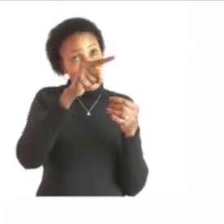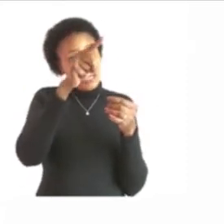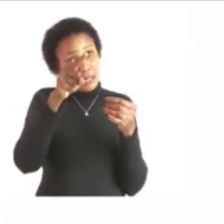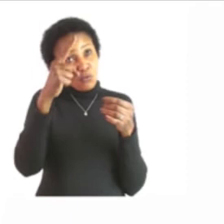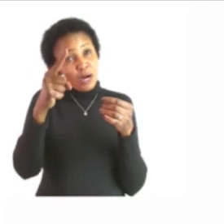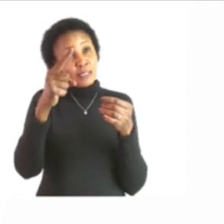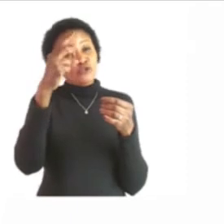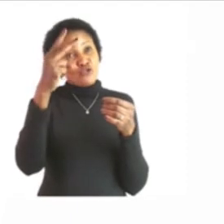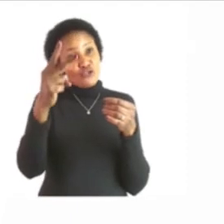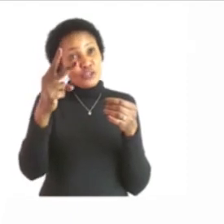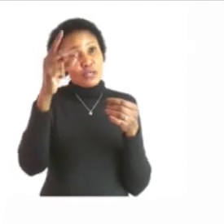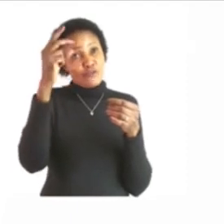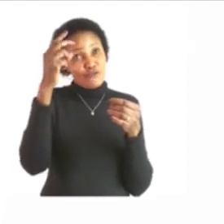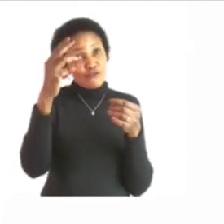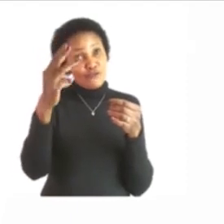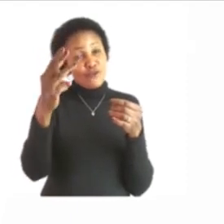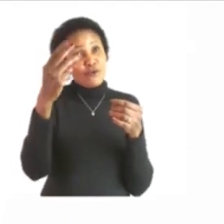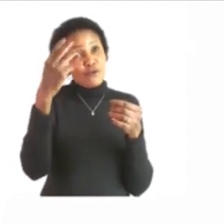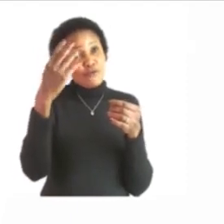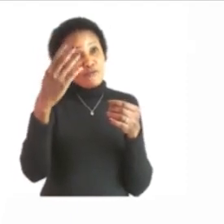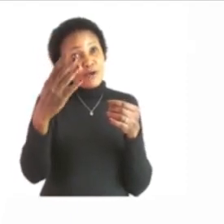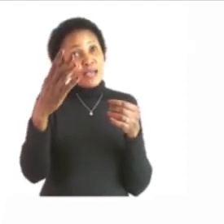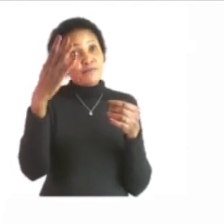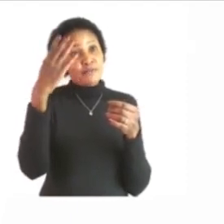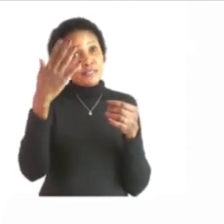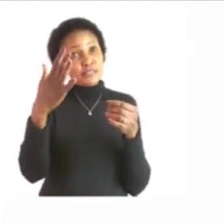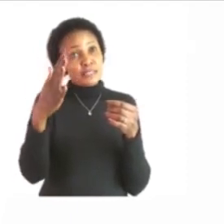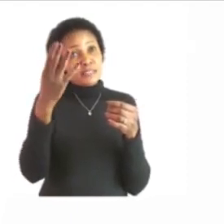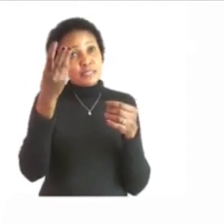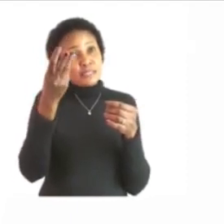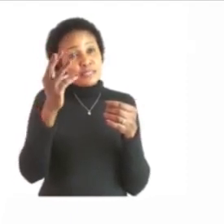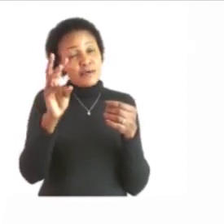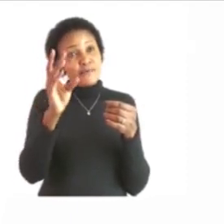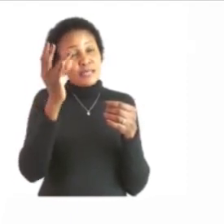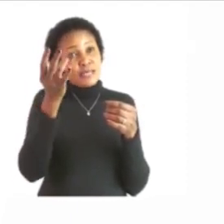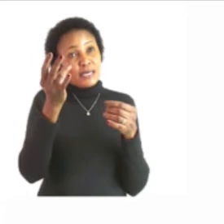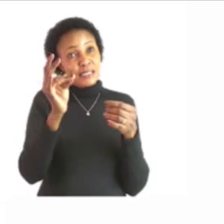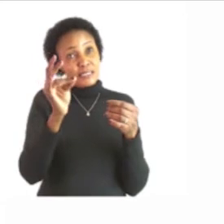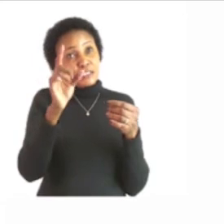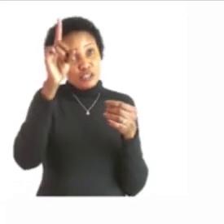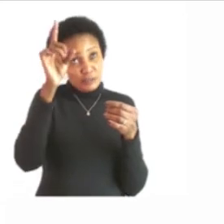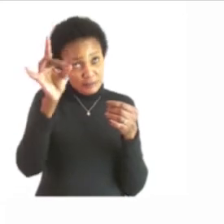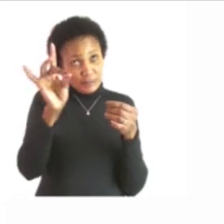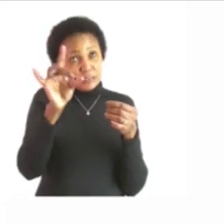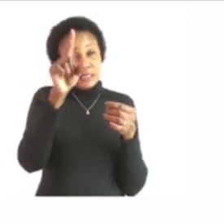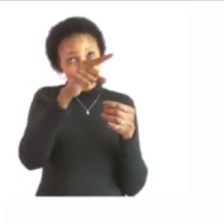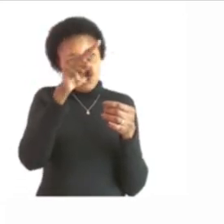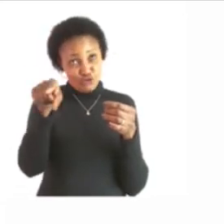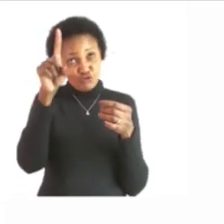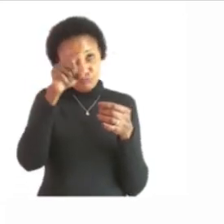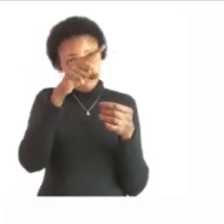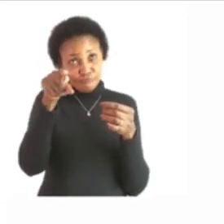1, 2, 3, 4, 5, 6, 7, 8. Cross them all